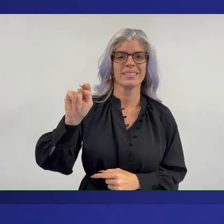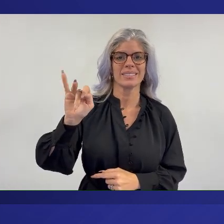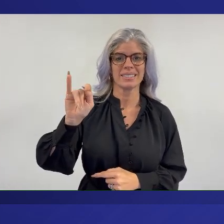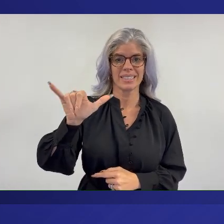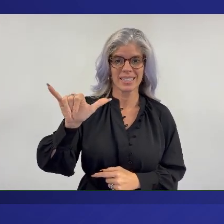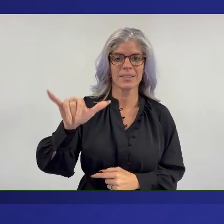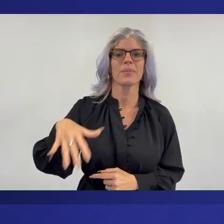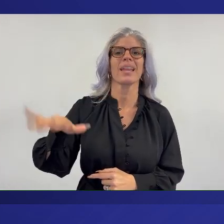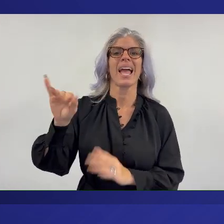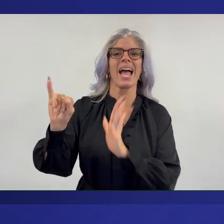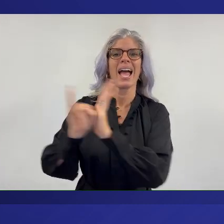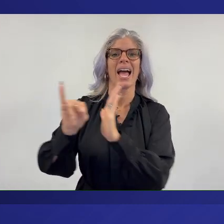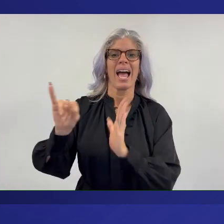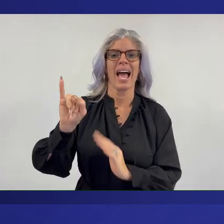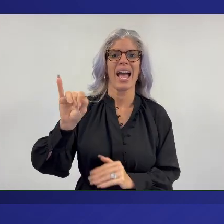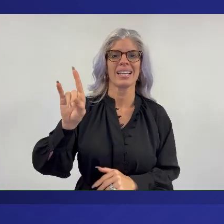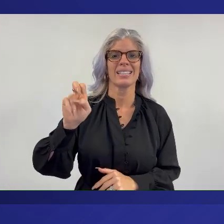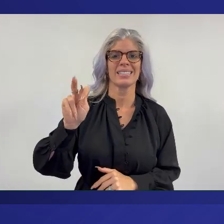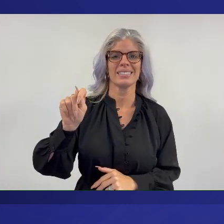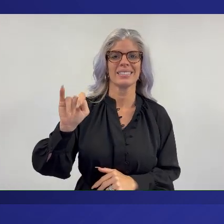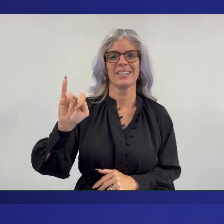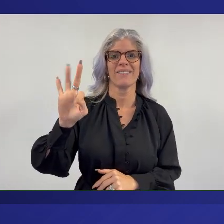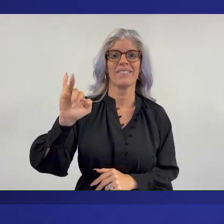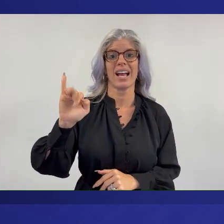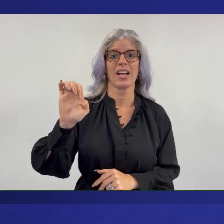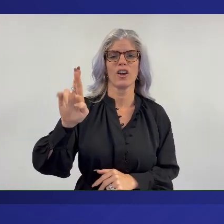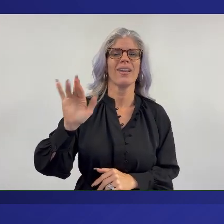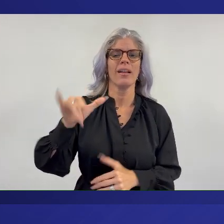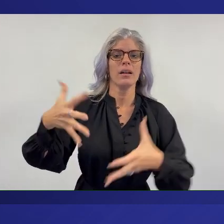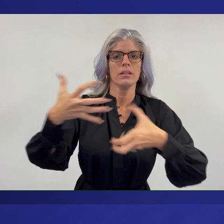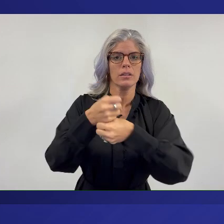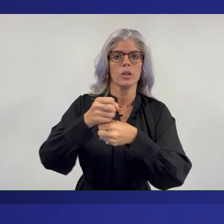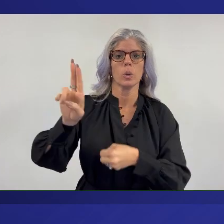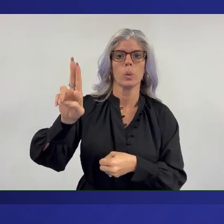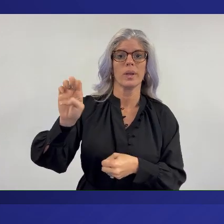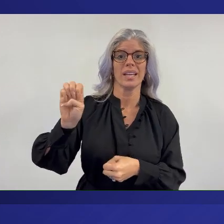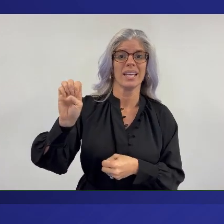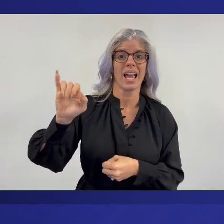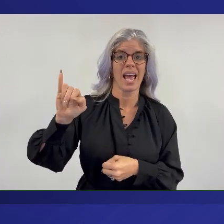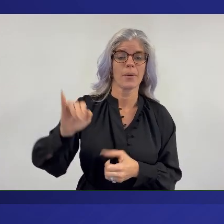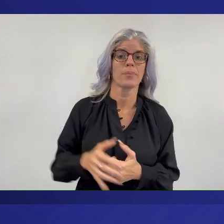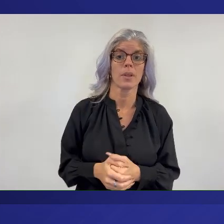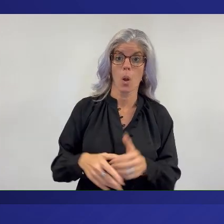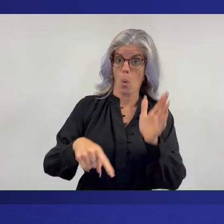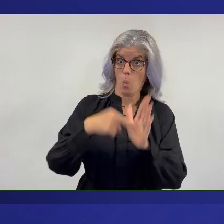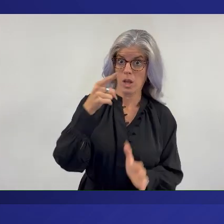UEI at sam.gov, which we have linked for you in the Additional Resources PDF.